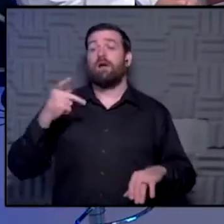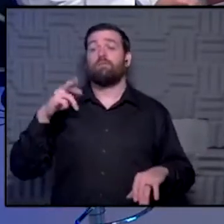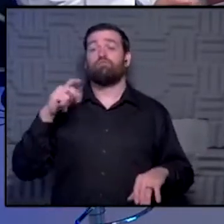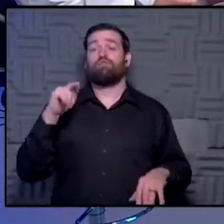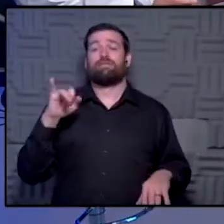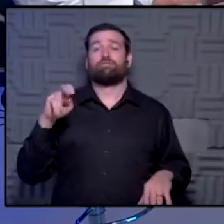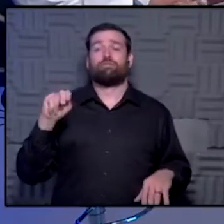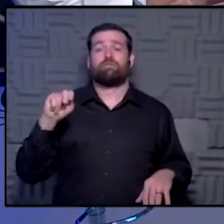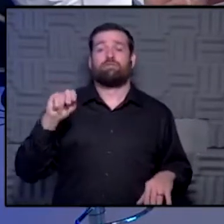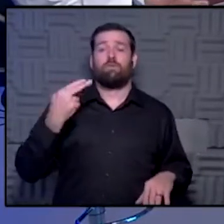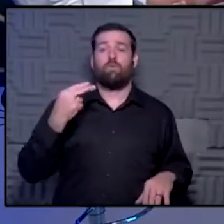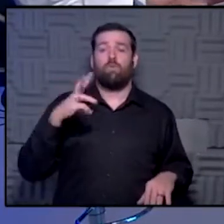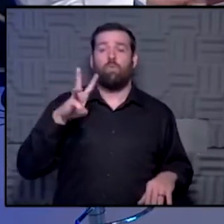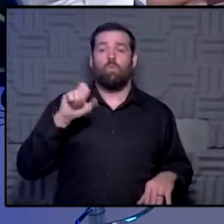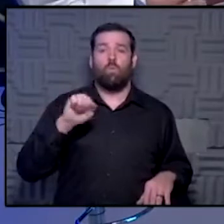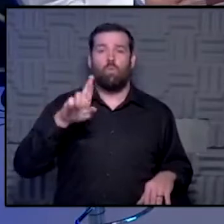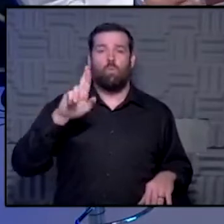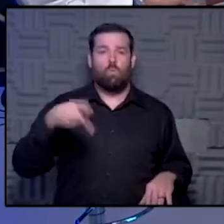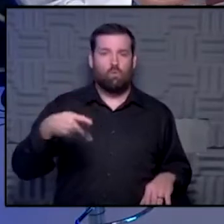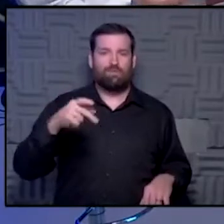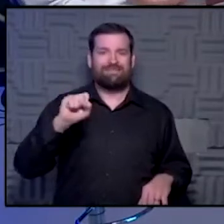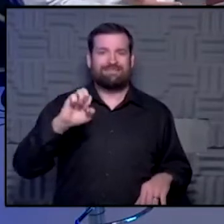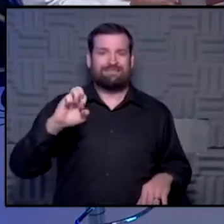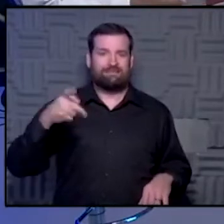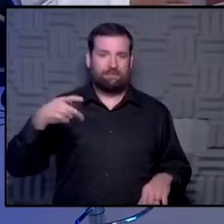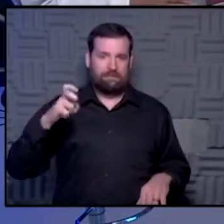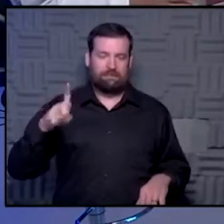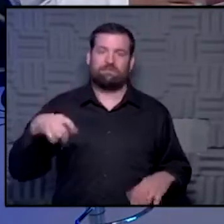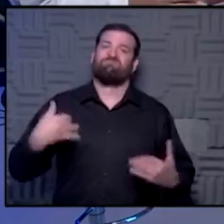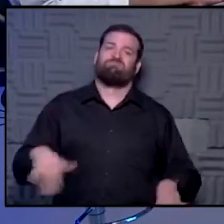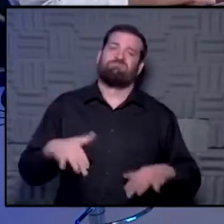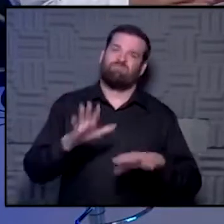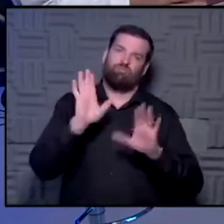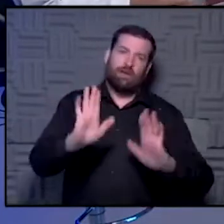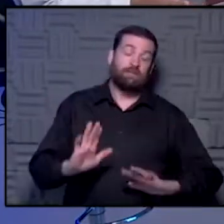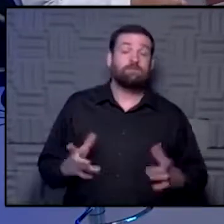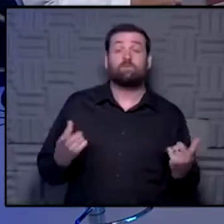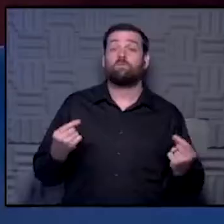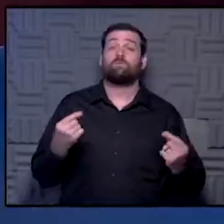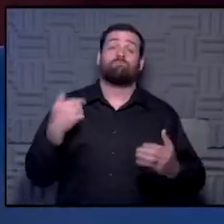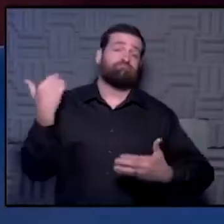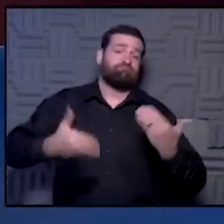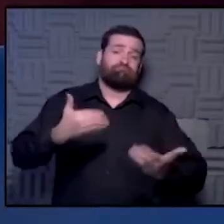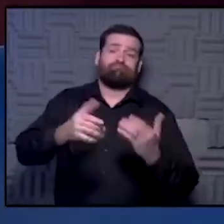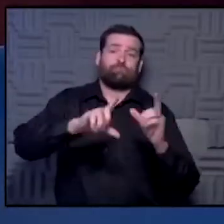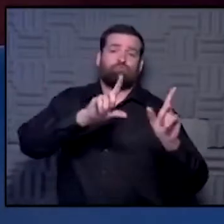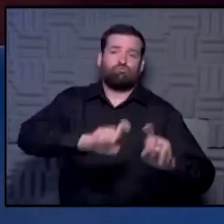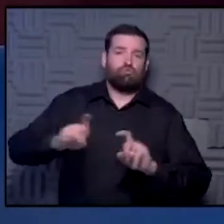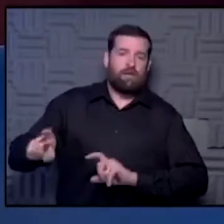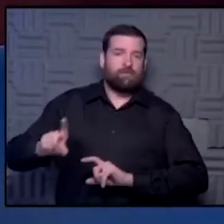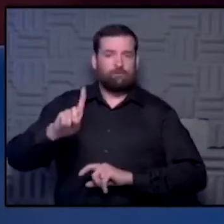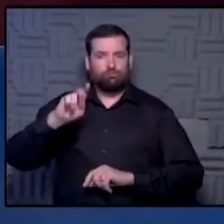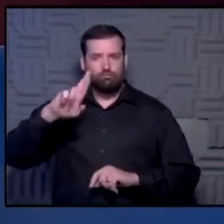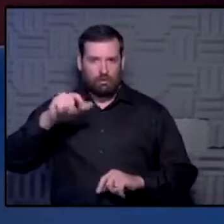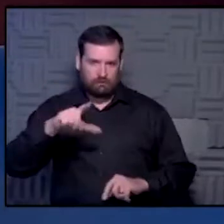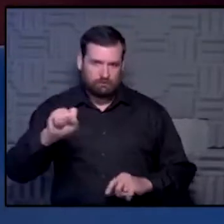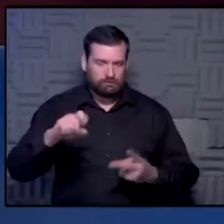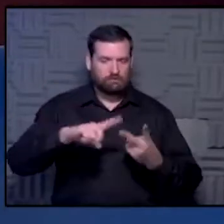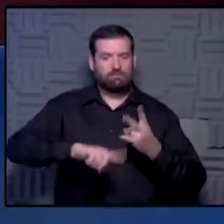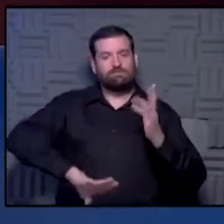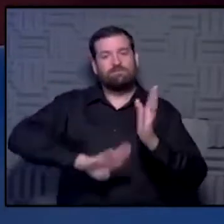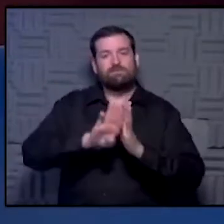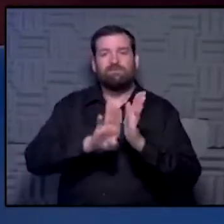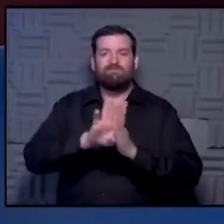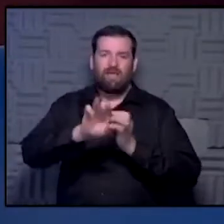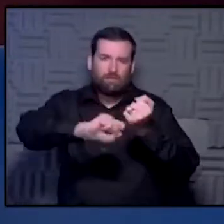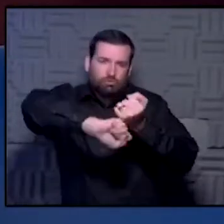is, it's been great, actually, because what it's been able to do is get to trials, drugs, and develop the infrastructure